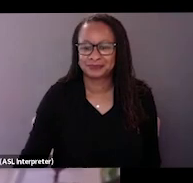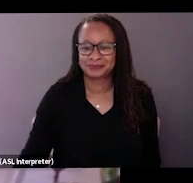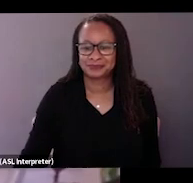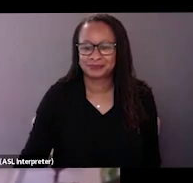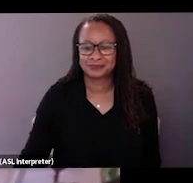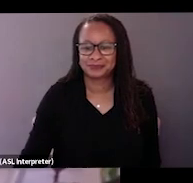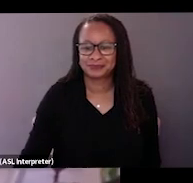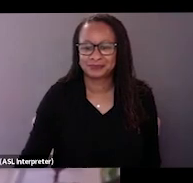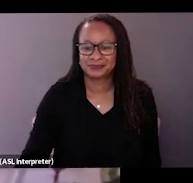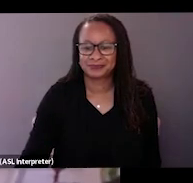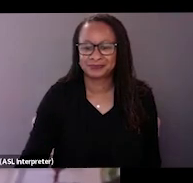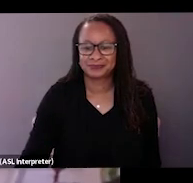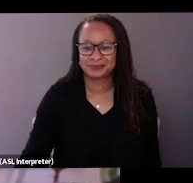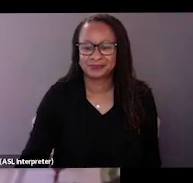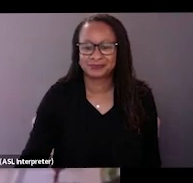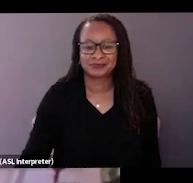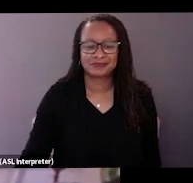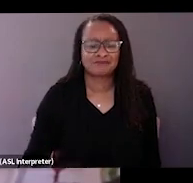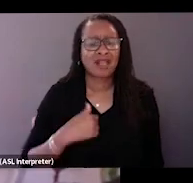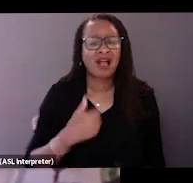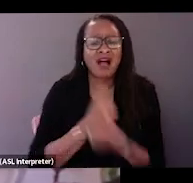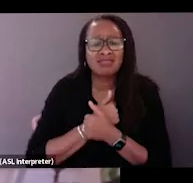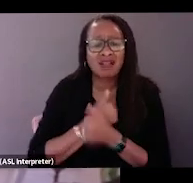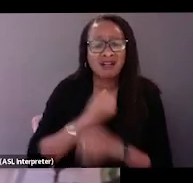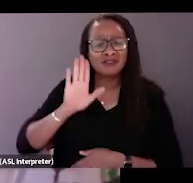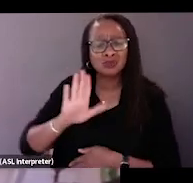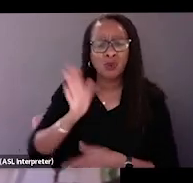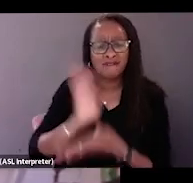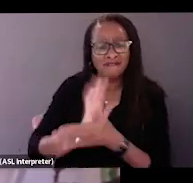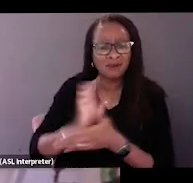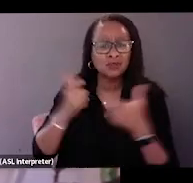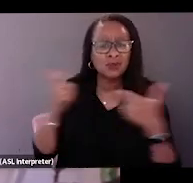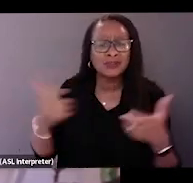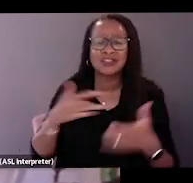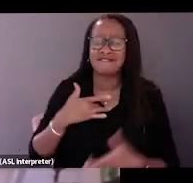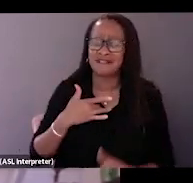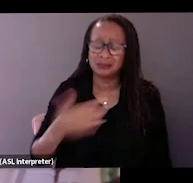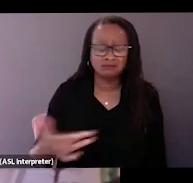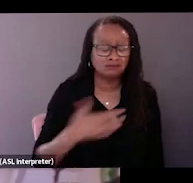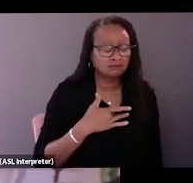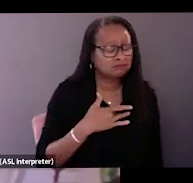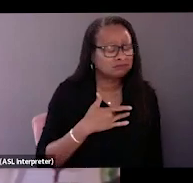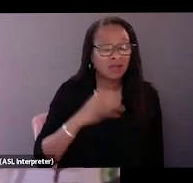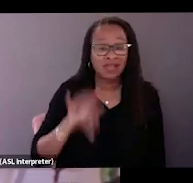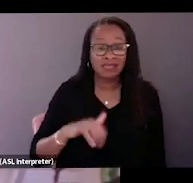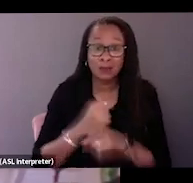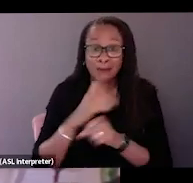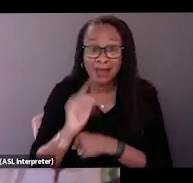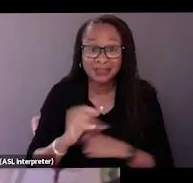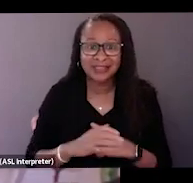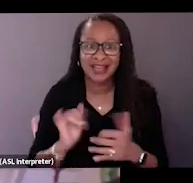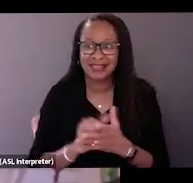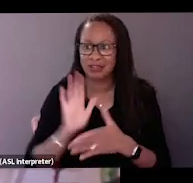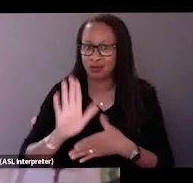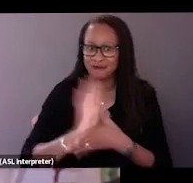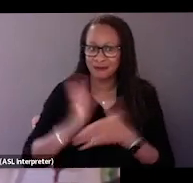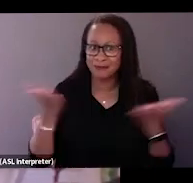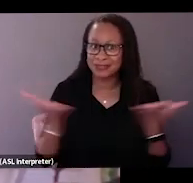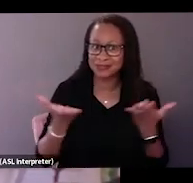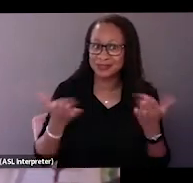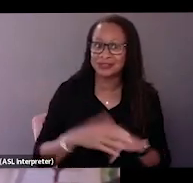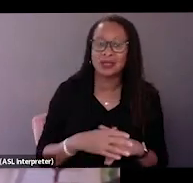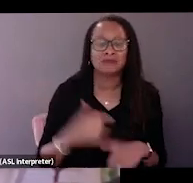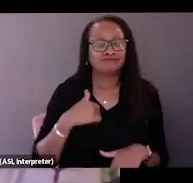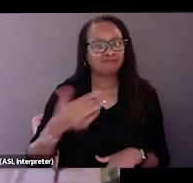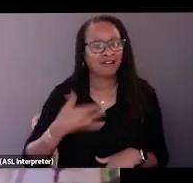film so much. I feel very moved that you made it, that it exists. And I feel